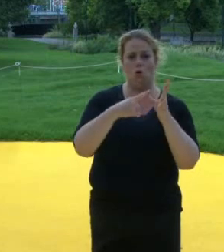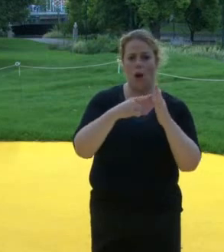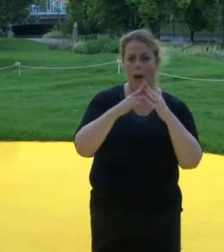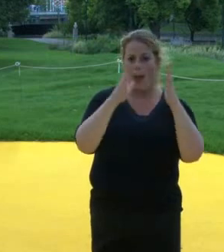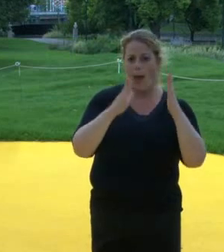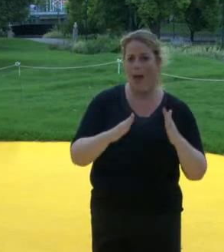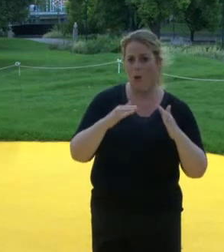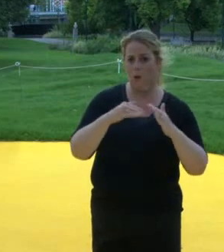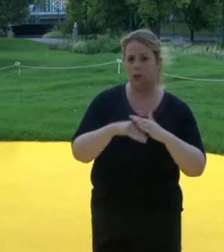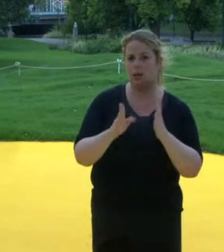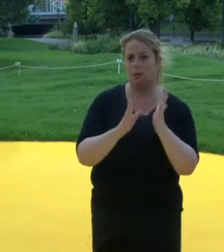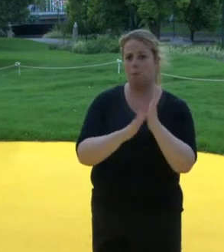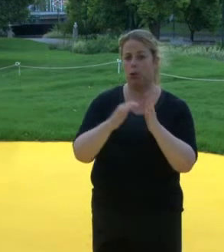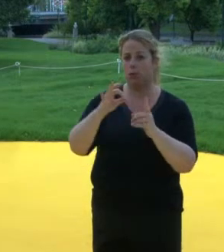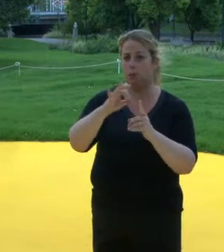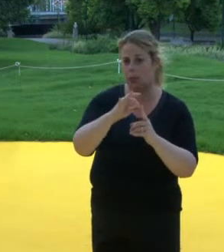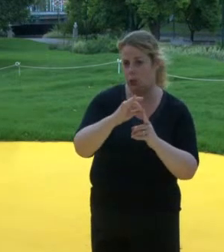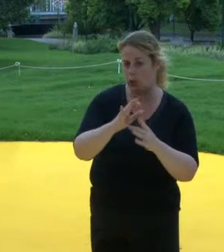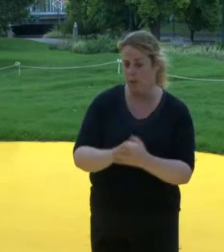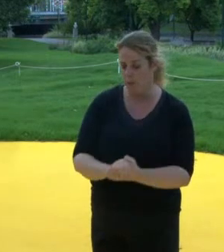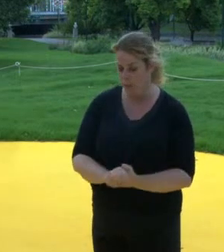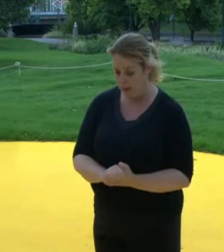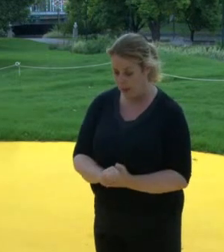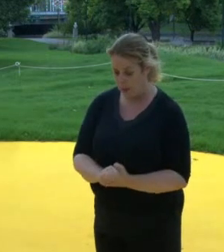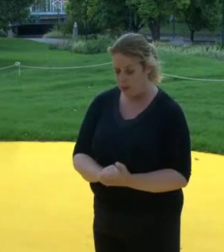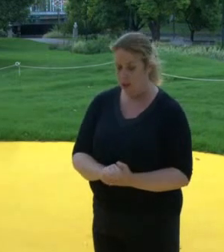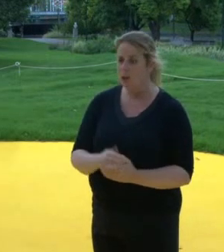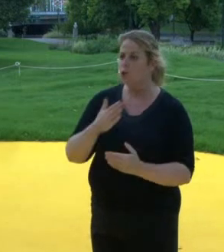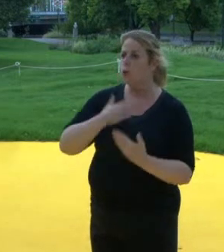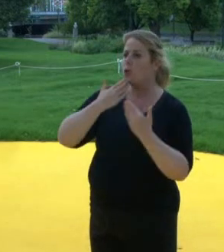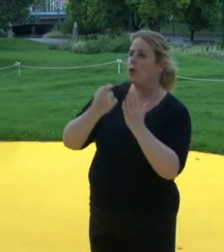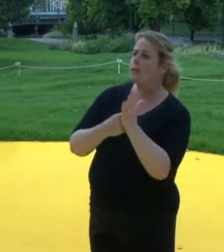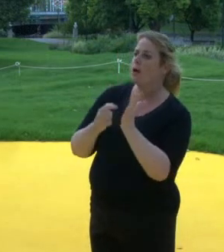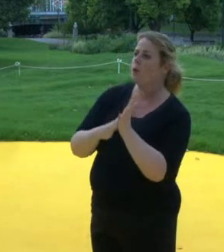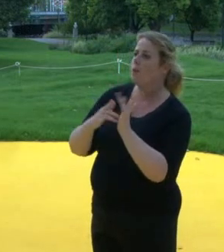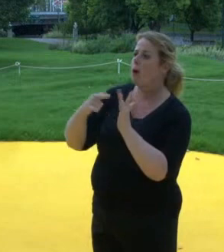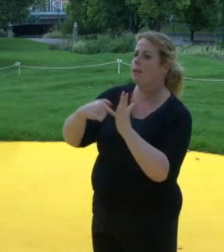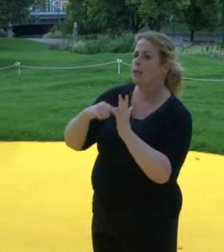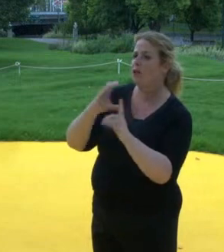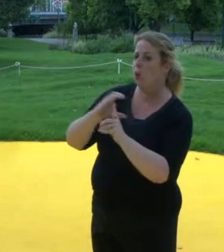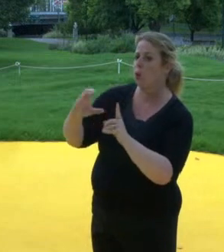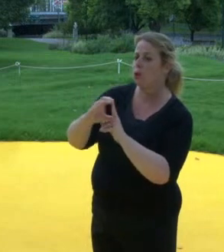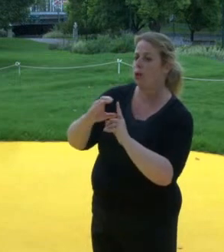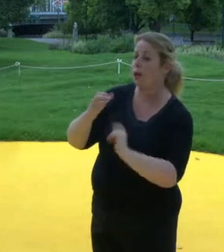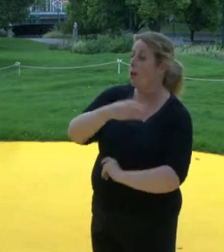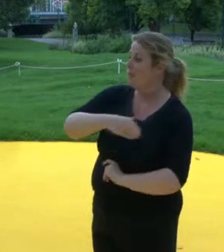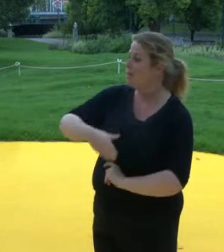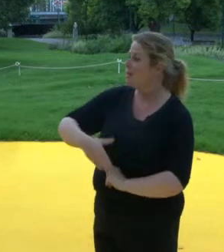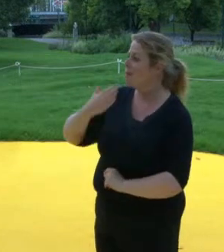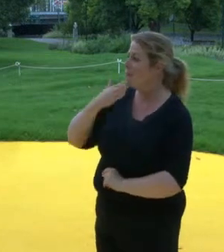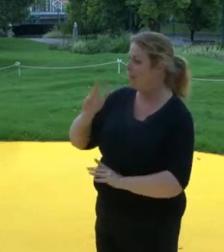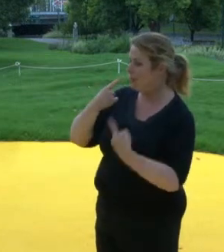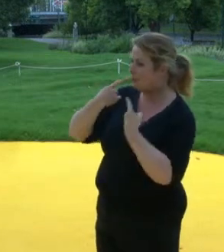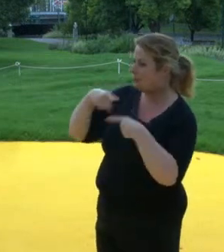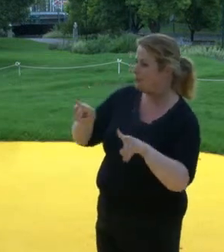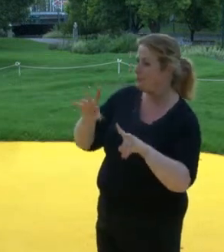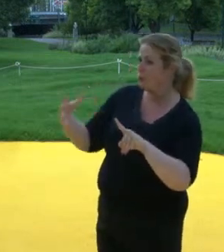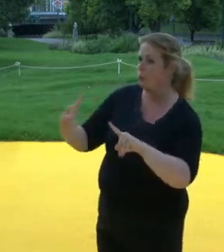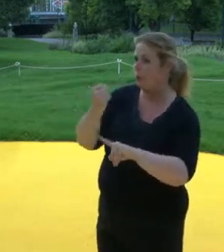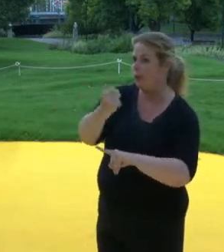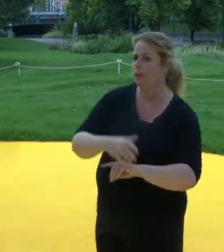Peninsula, as Karen mentioned before. So we want to give our thanks to RMIT Culture. Minister, would you do the honours?